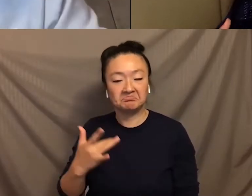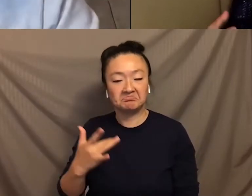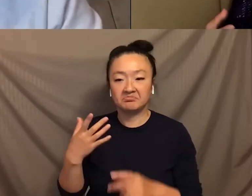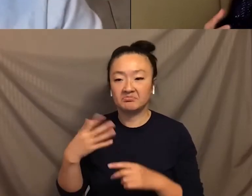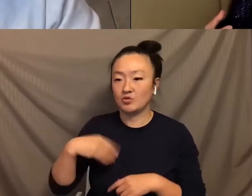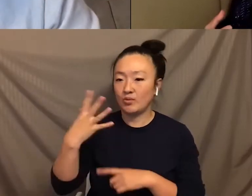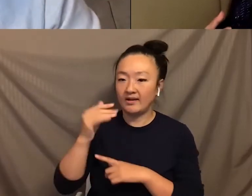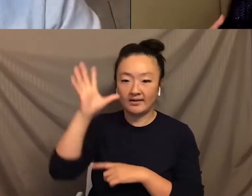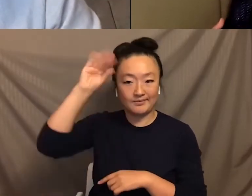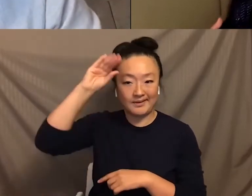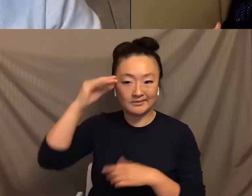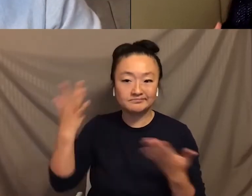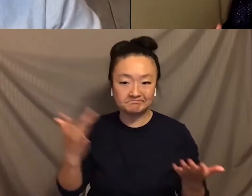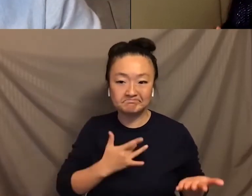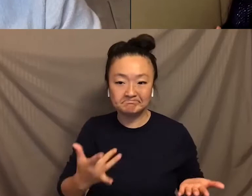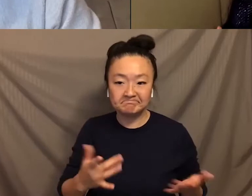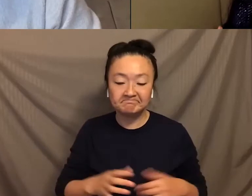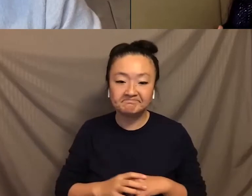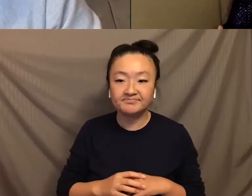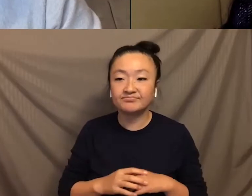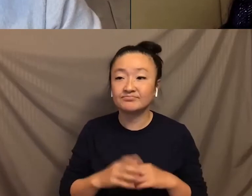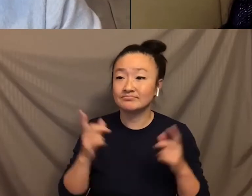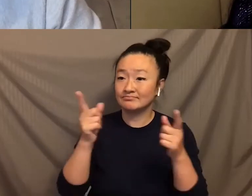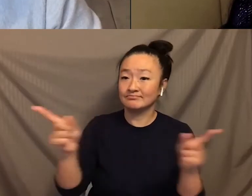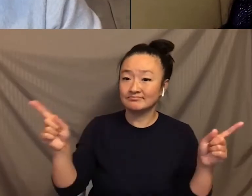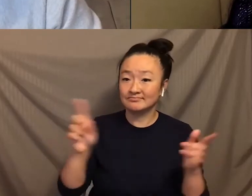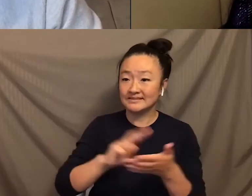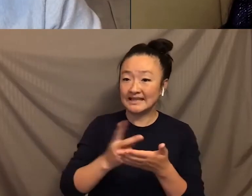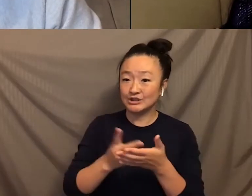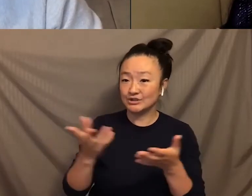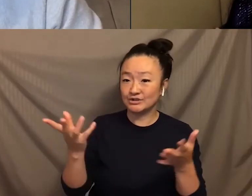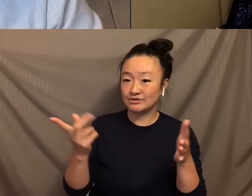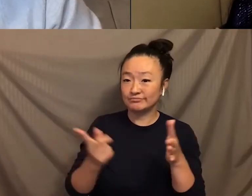While everyone else in the kitchen disappears.